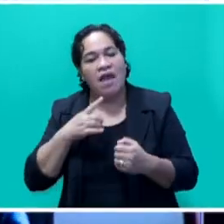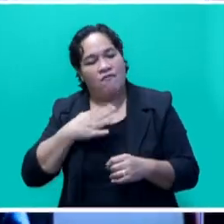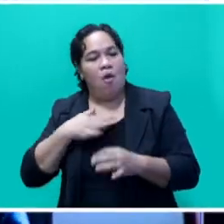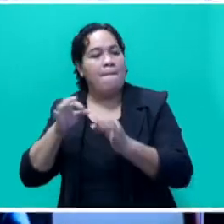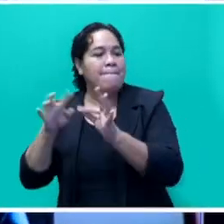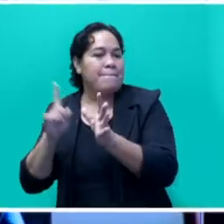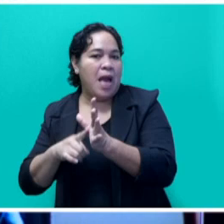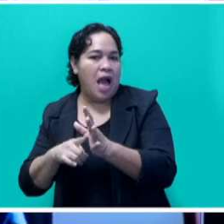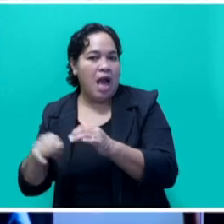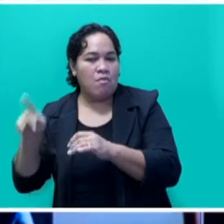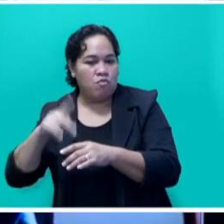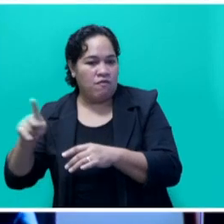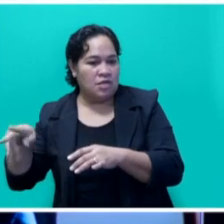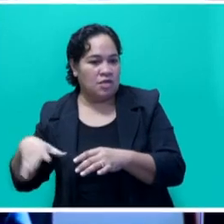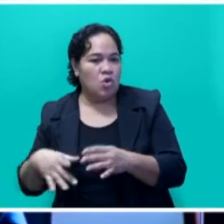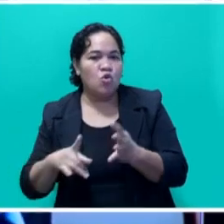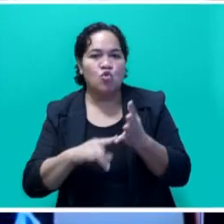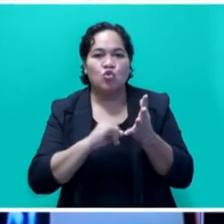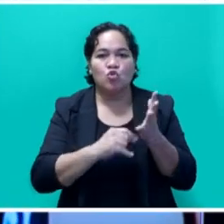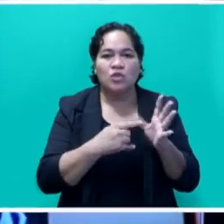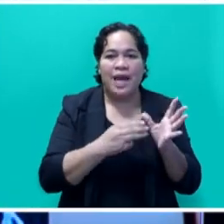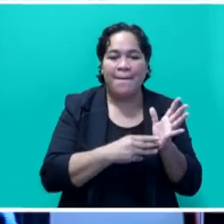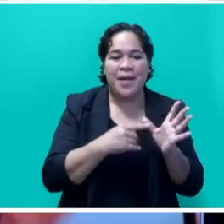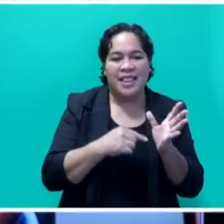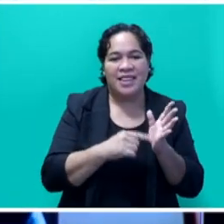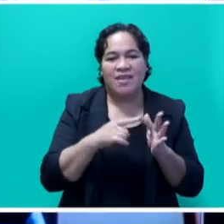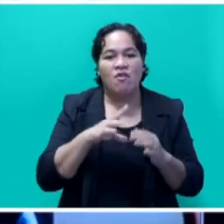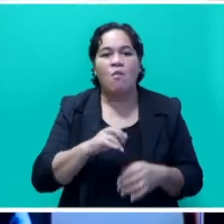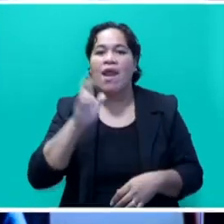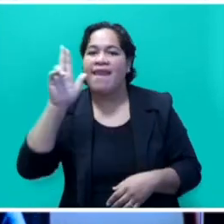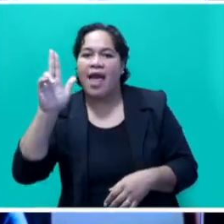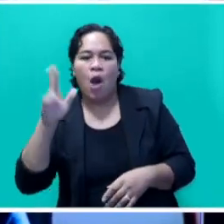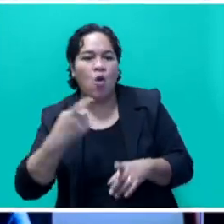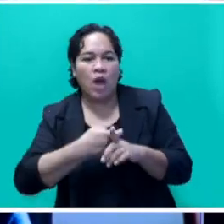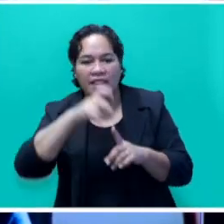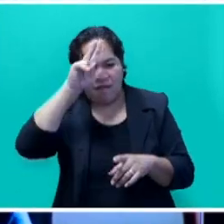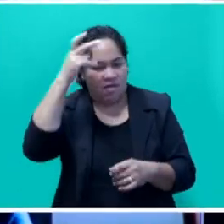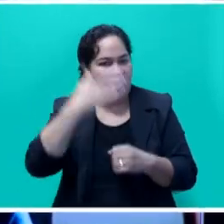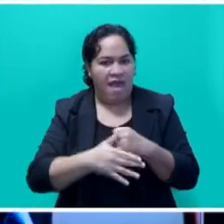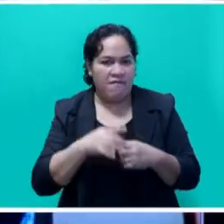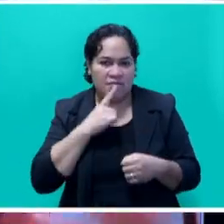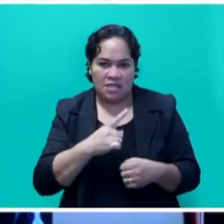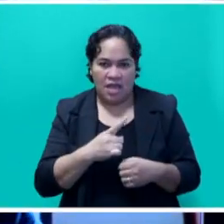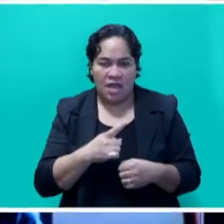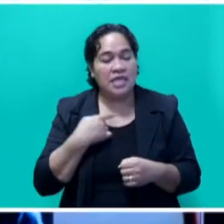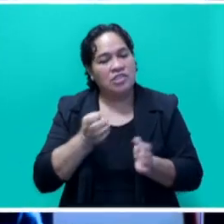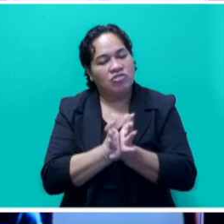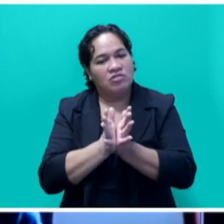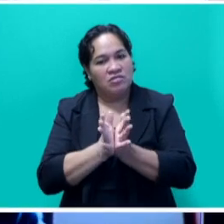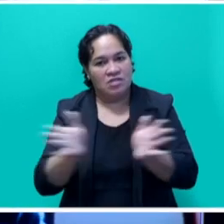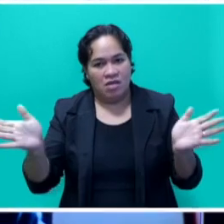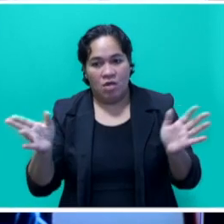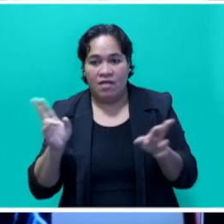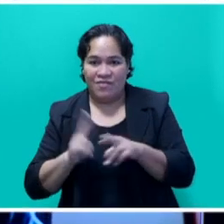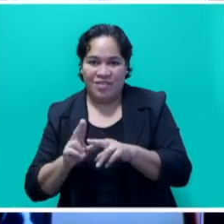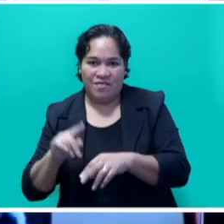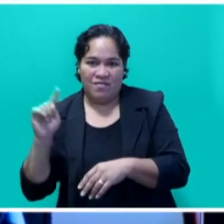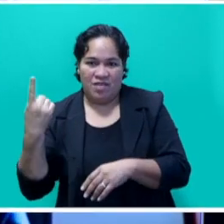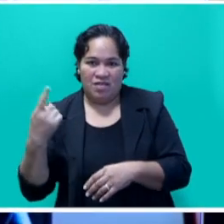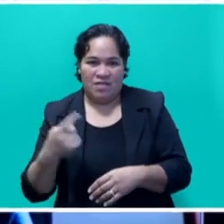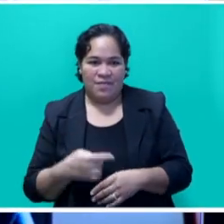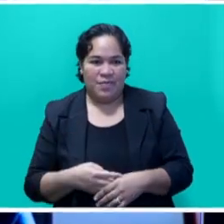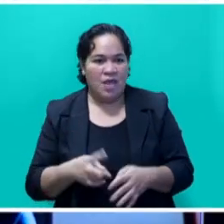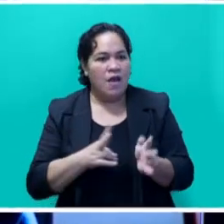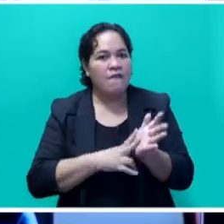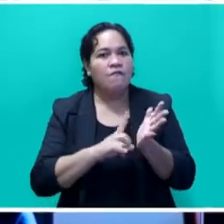province. Honorable Usamate does not say, do stuff about Lau or Kandavu. Nobody does. Honorable Vuniwanga does